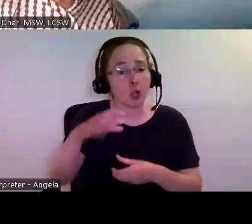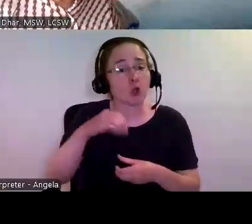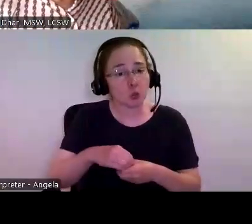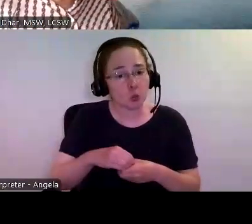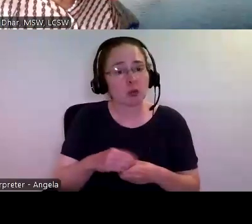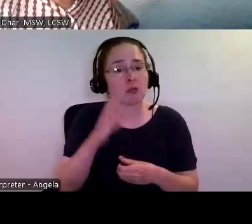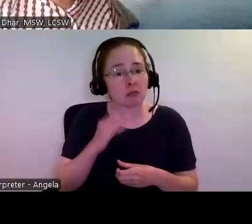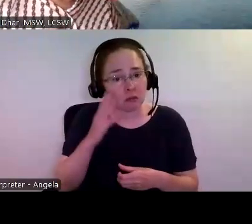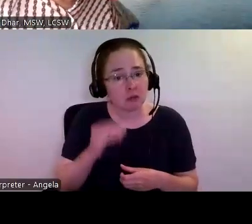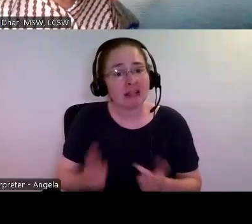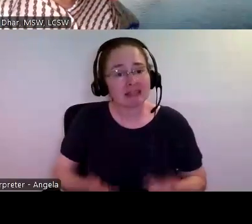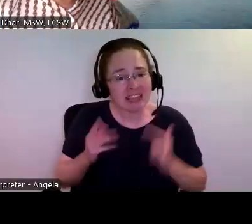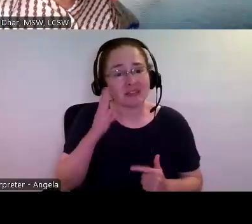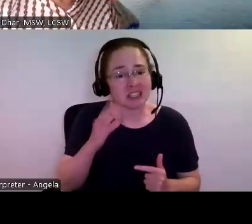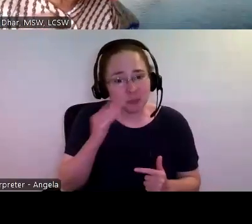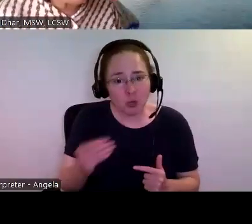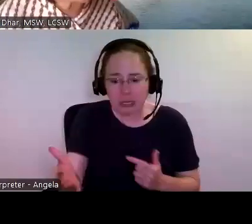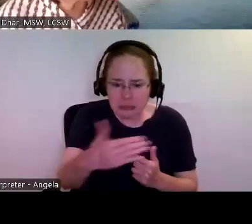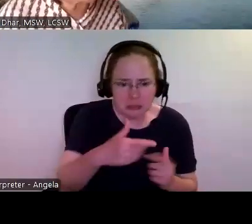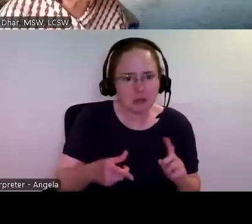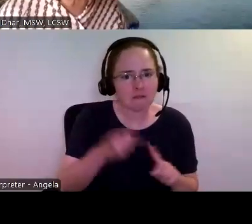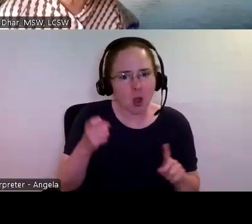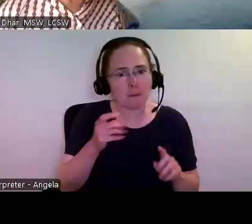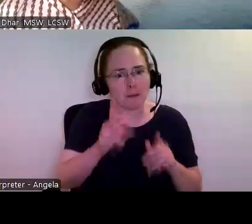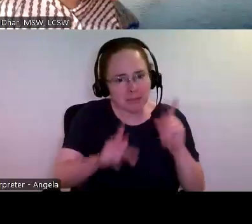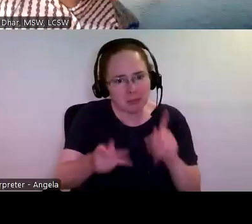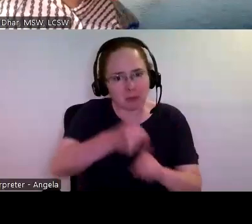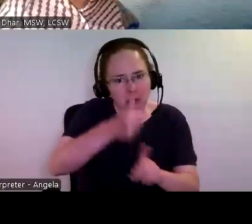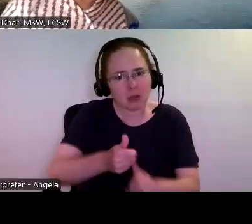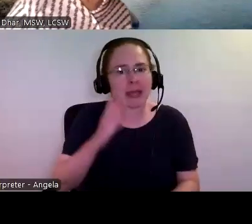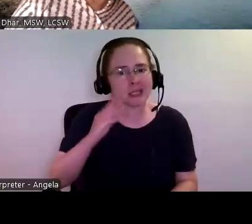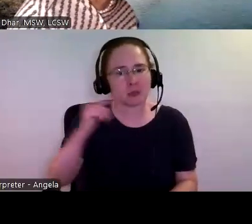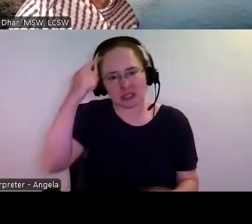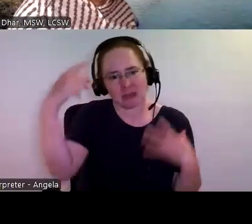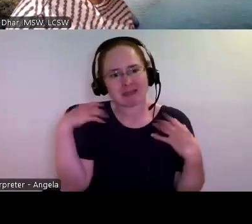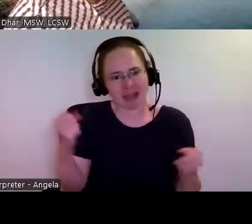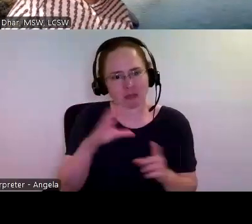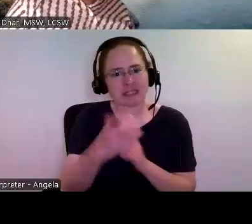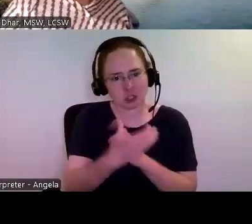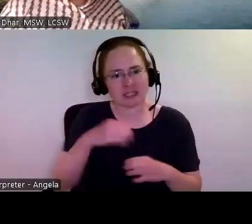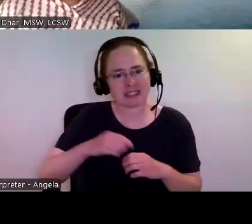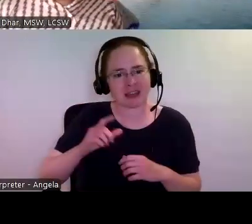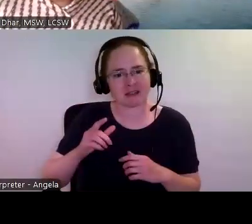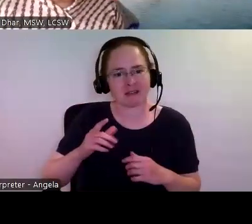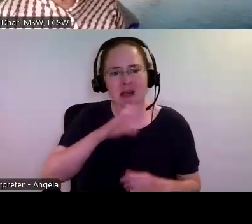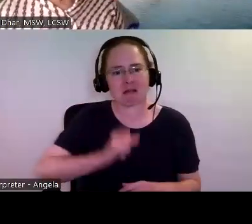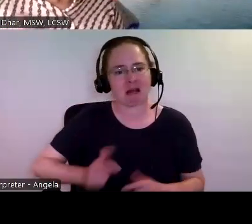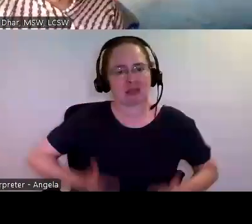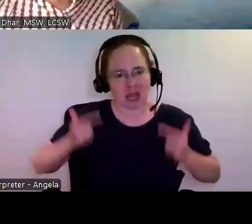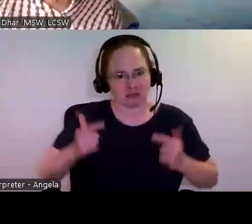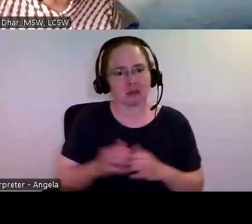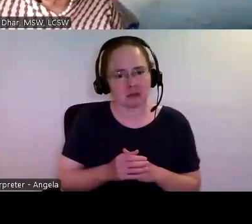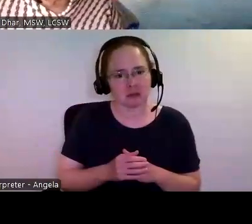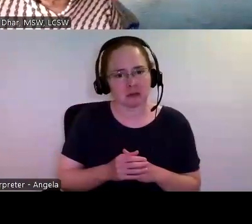voice of lived experience from individuals experiencing mental health conditions in late life, and peers providing